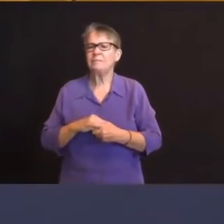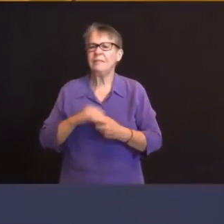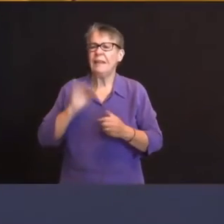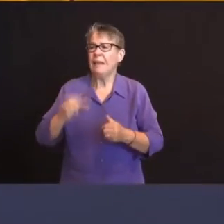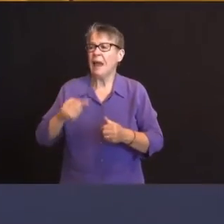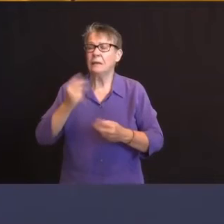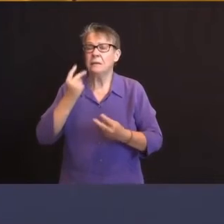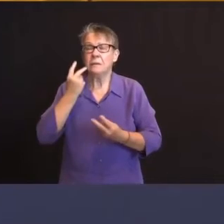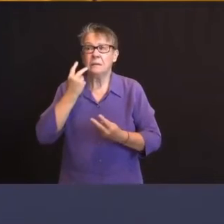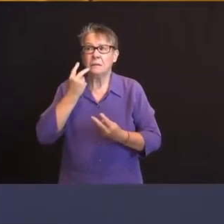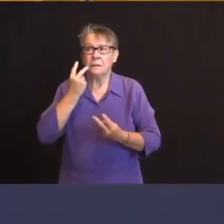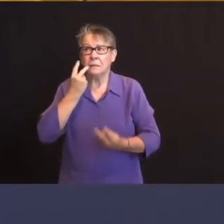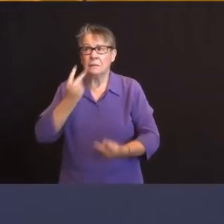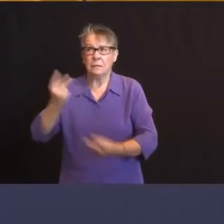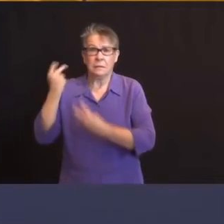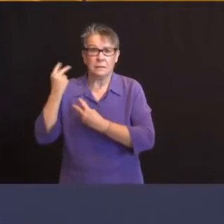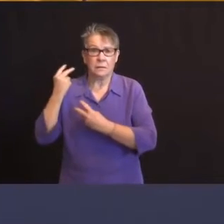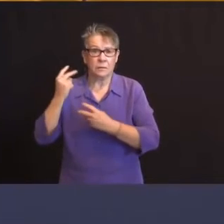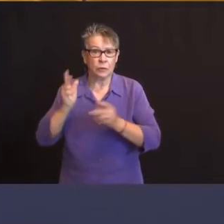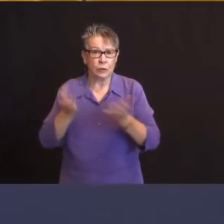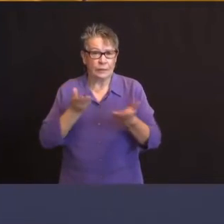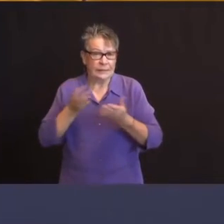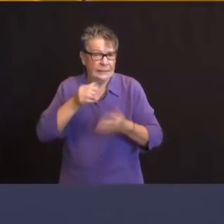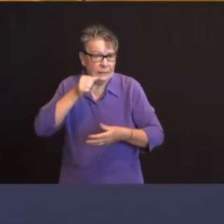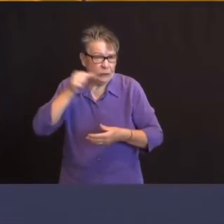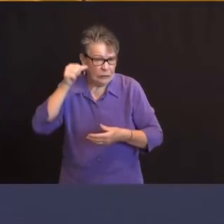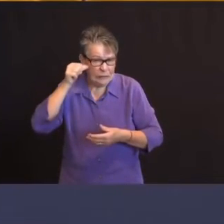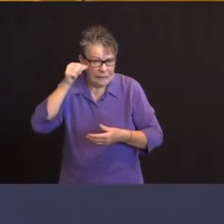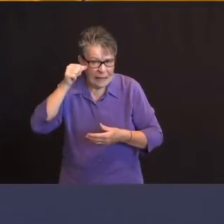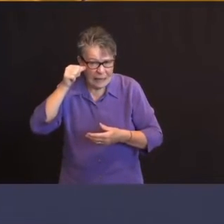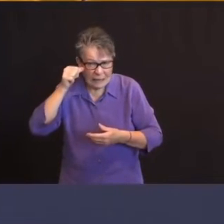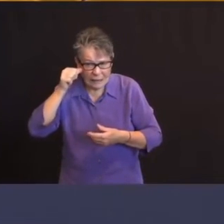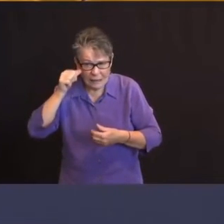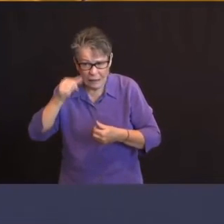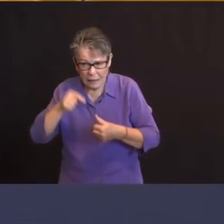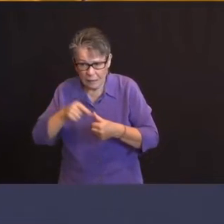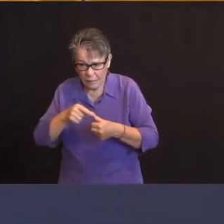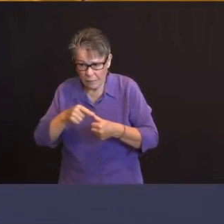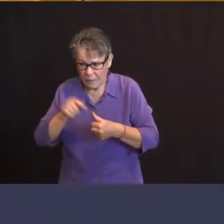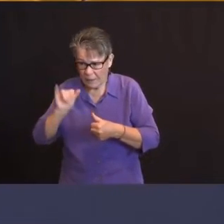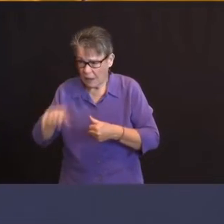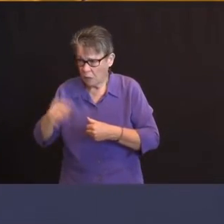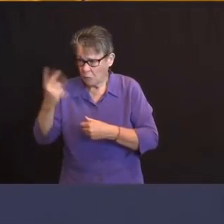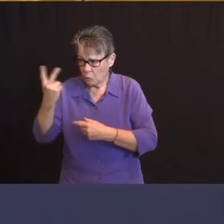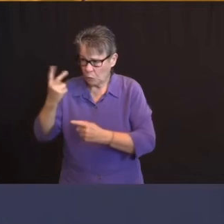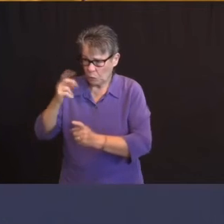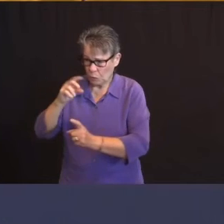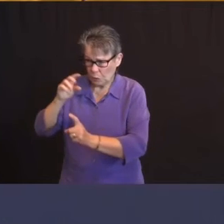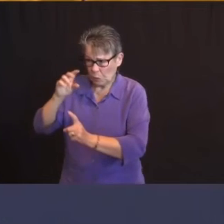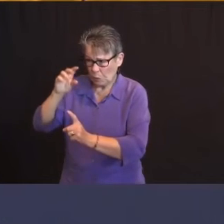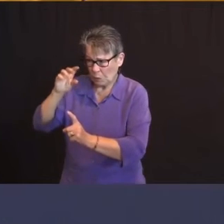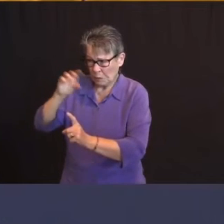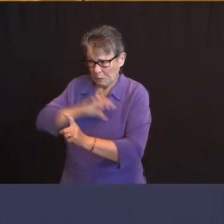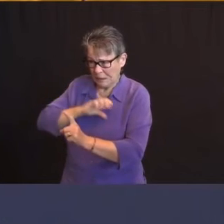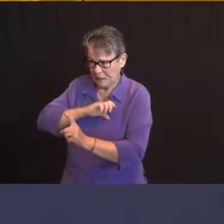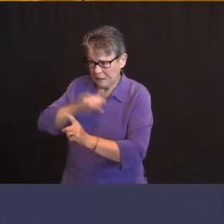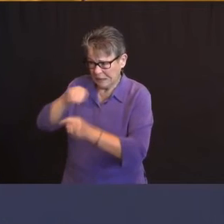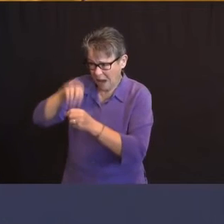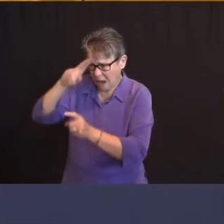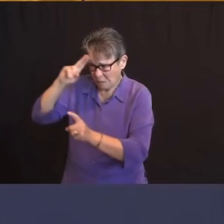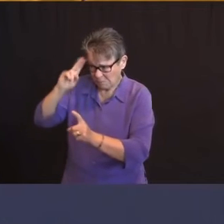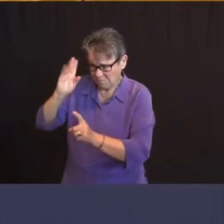trooper in the hospital going to be okay? Yes. But that goes to show you, right? You're not a trooper by definition if you're not